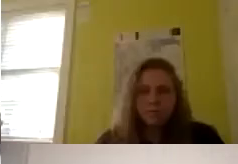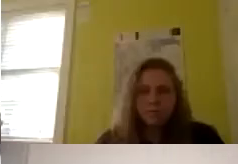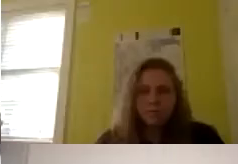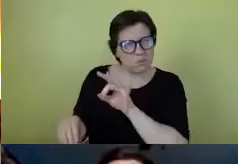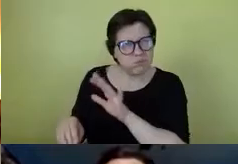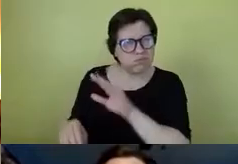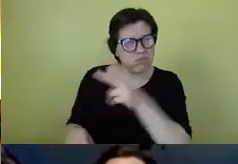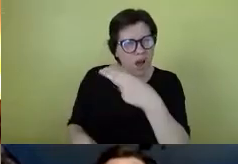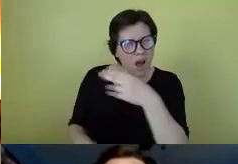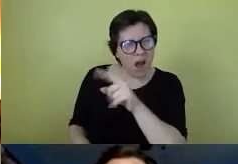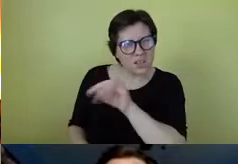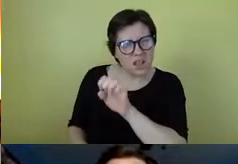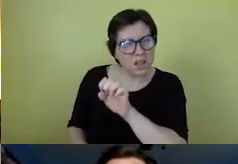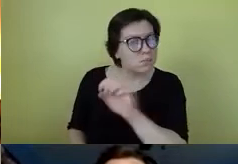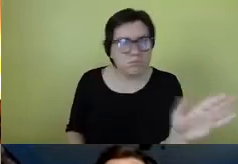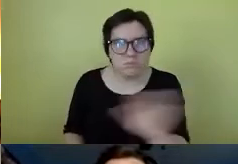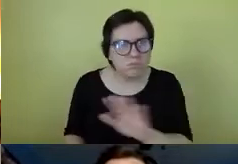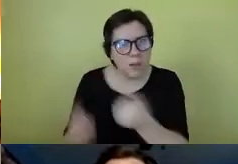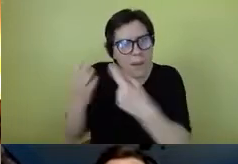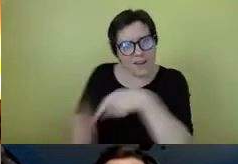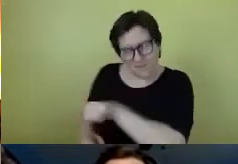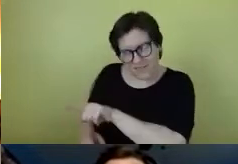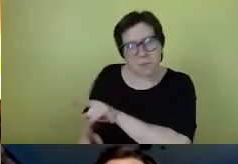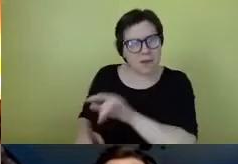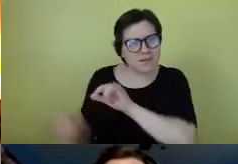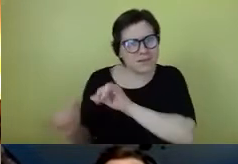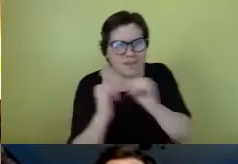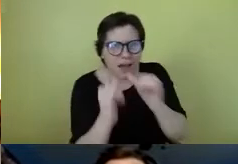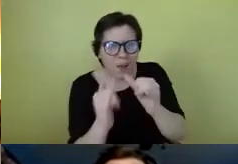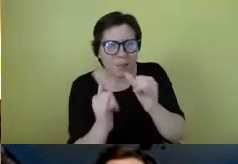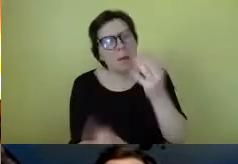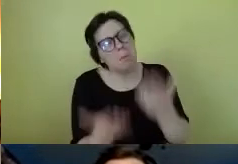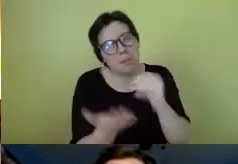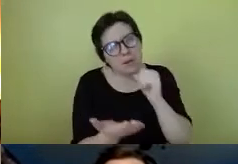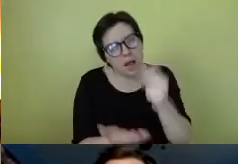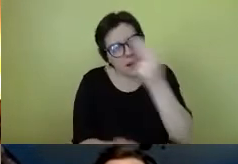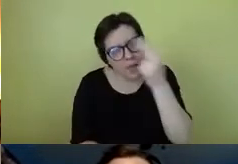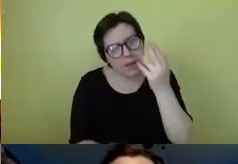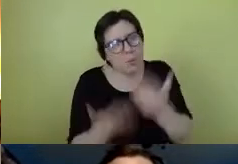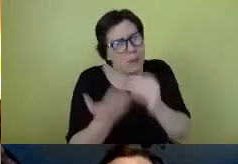of them are young people like yourself. They may not be Catholic, they may not be Christian,